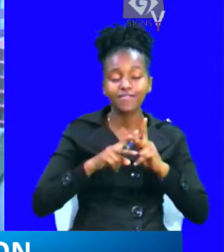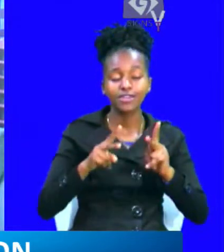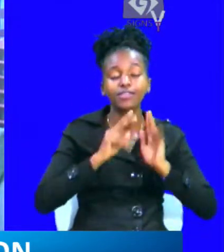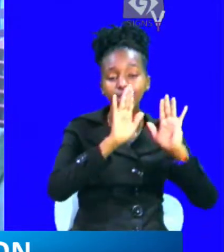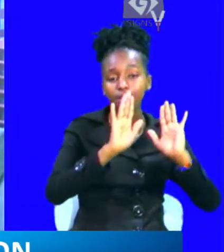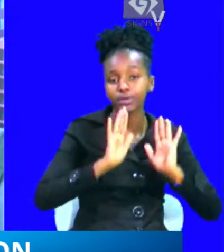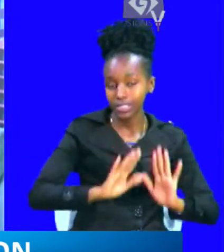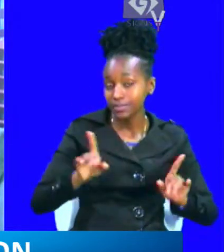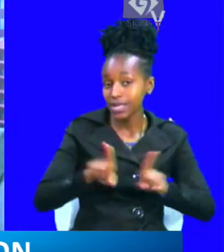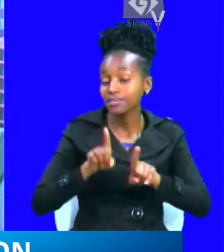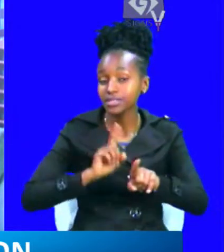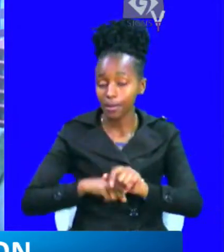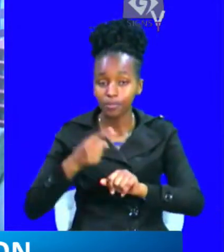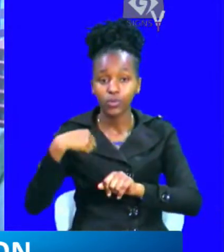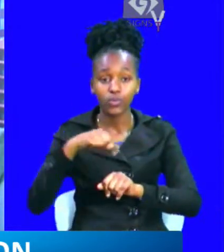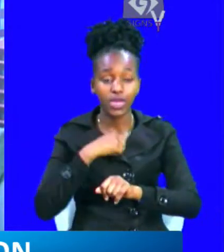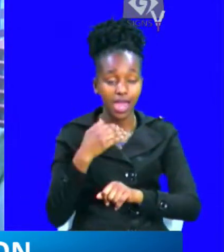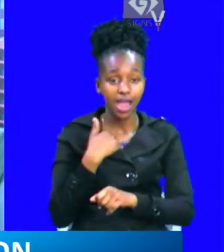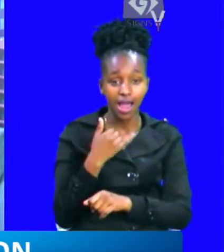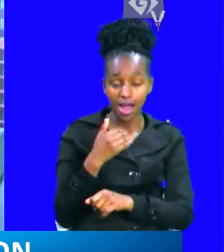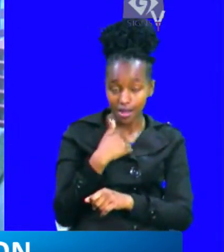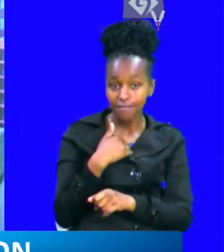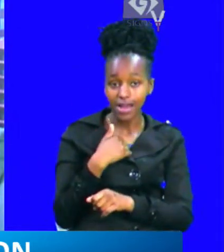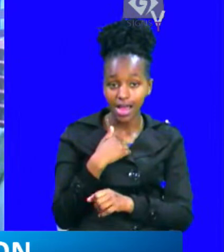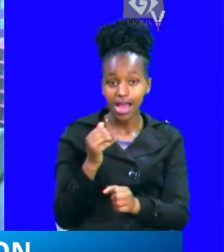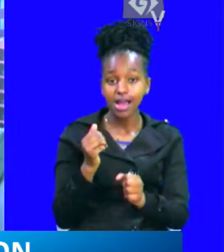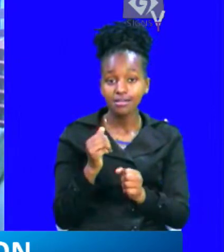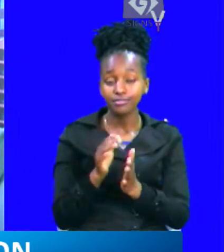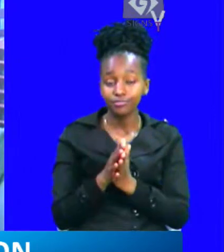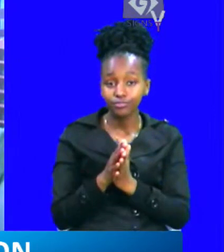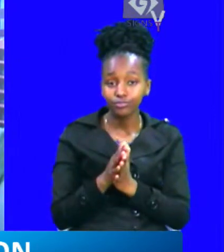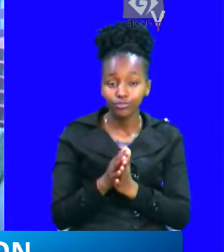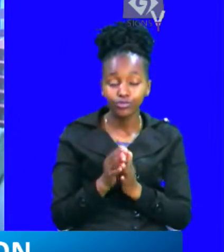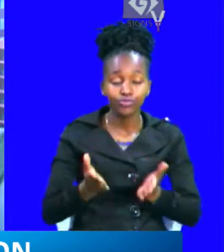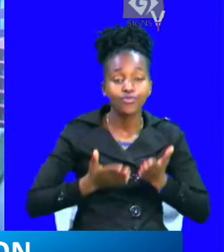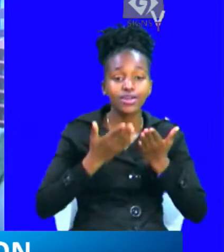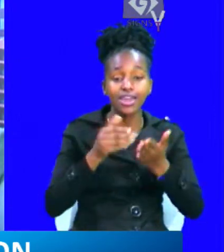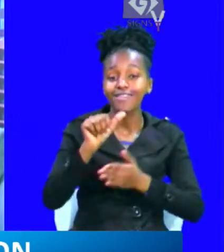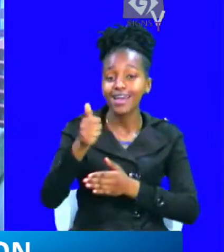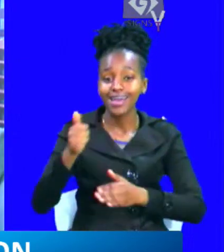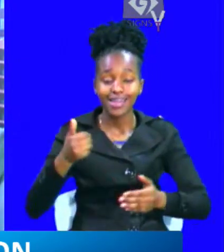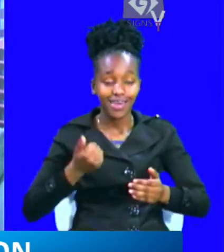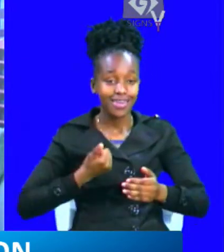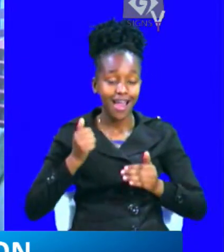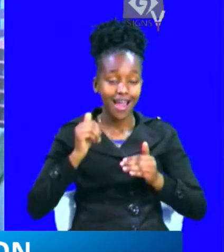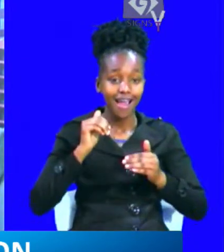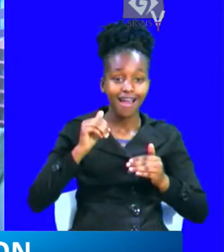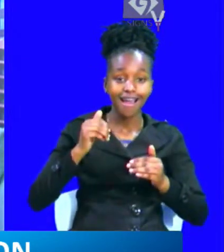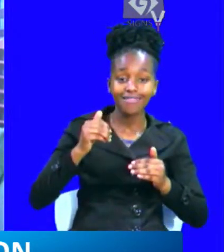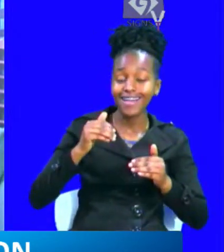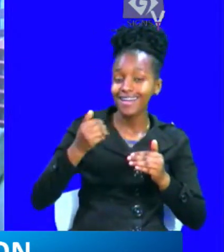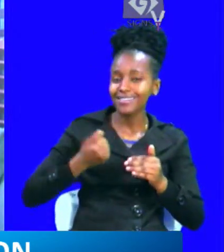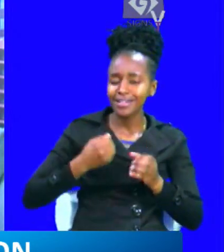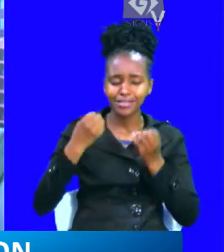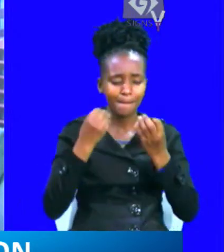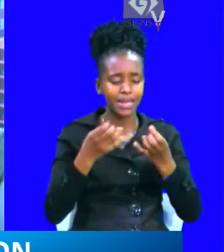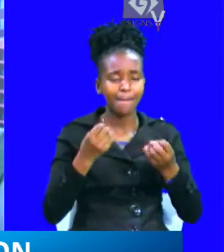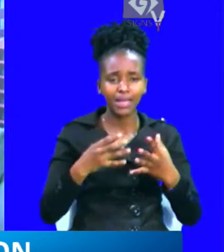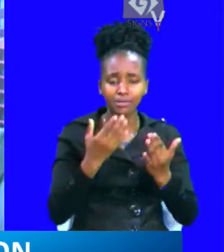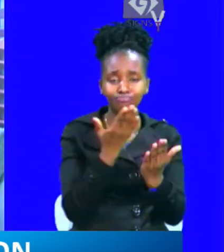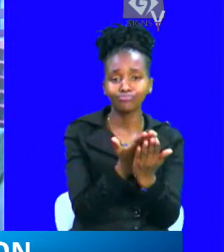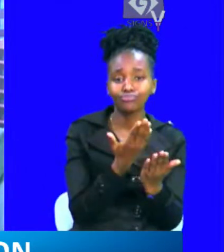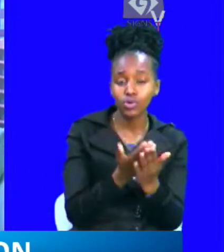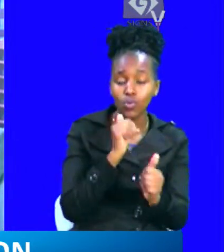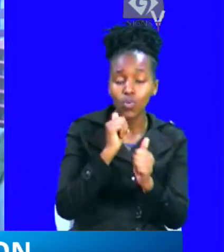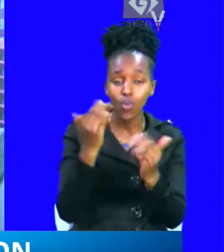Now we've also do drives for sanitary towels for young girls in our schools, where we also talk about menstrual